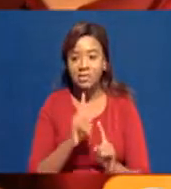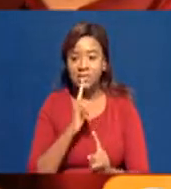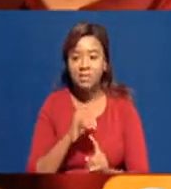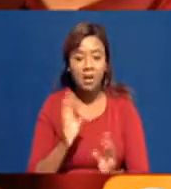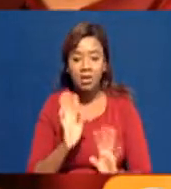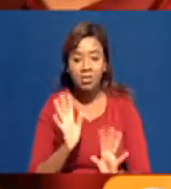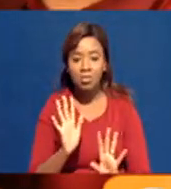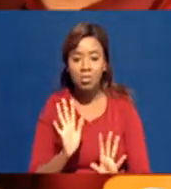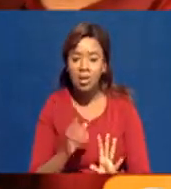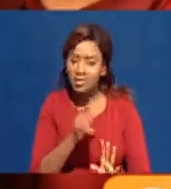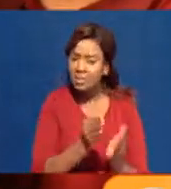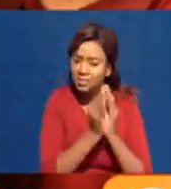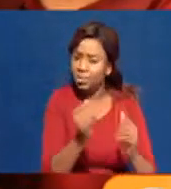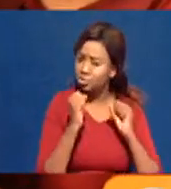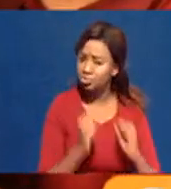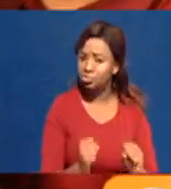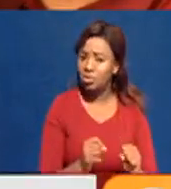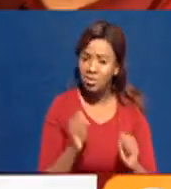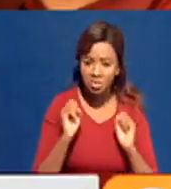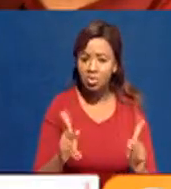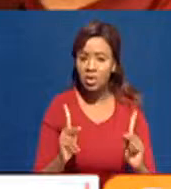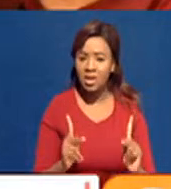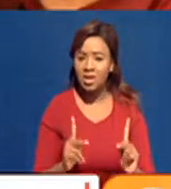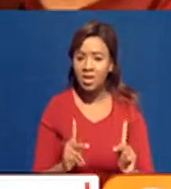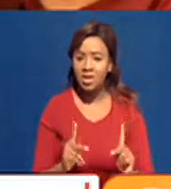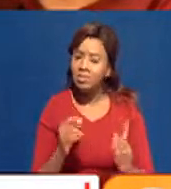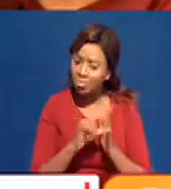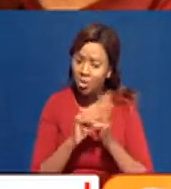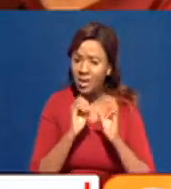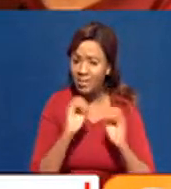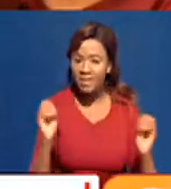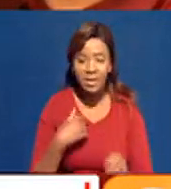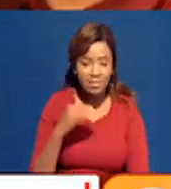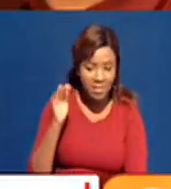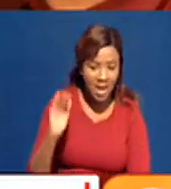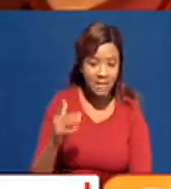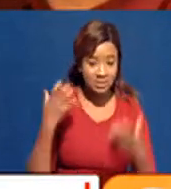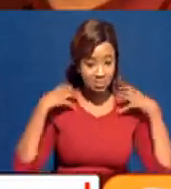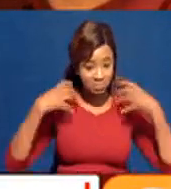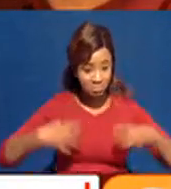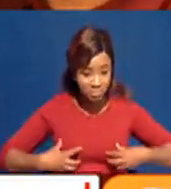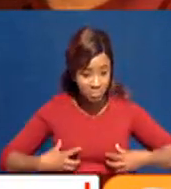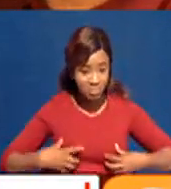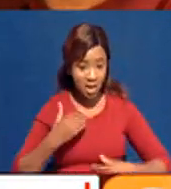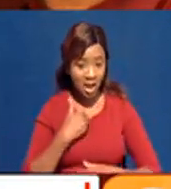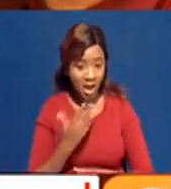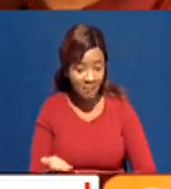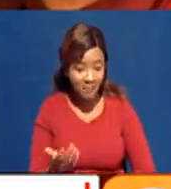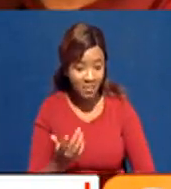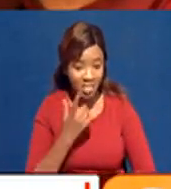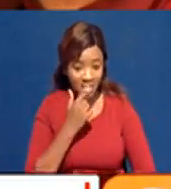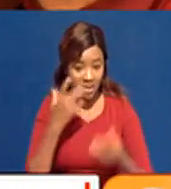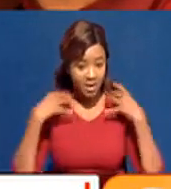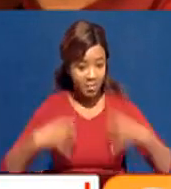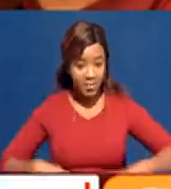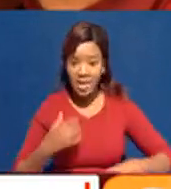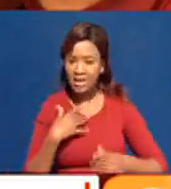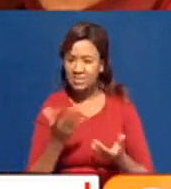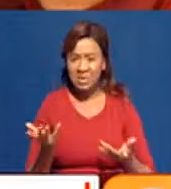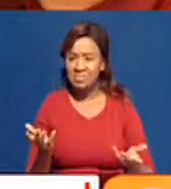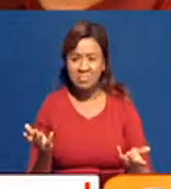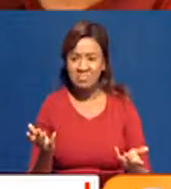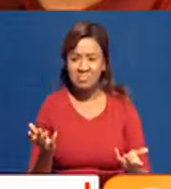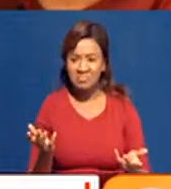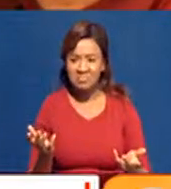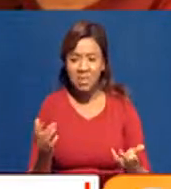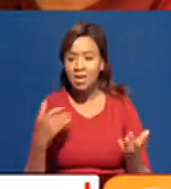okay. We will have no problems. I asked about the life jackets as well. But he said, no, there's no, there